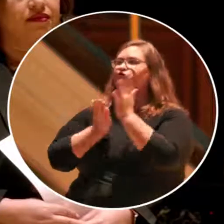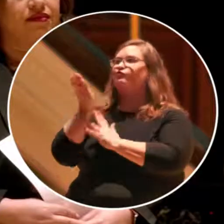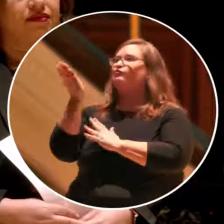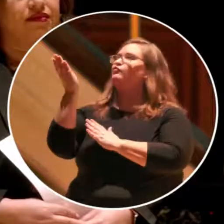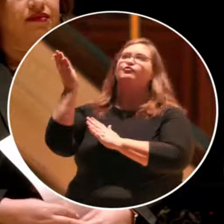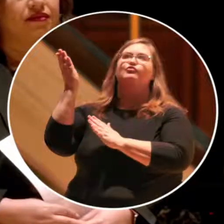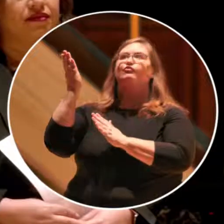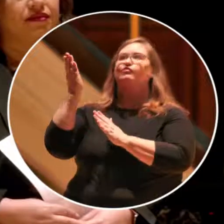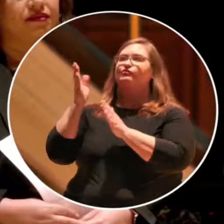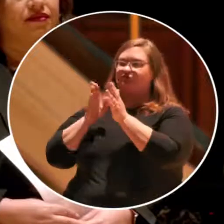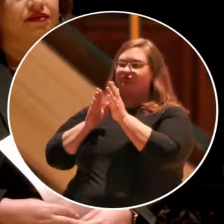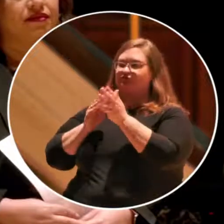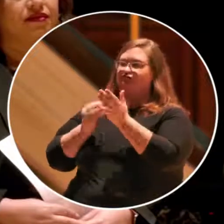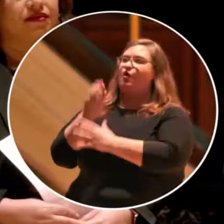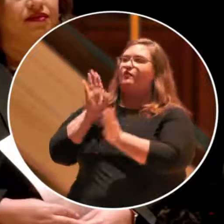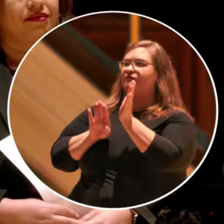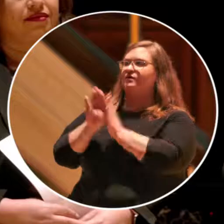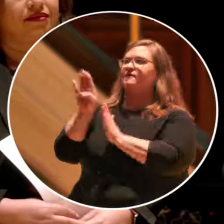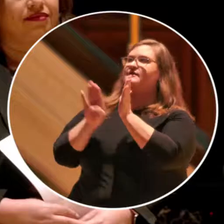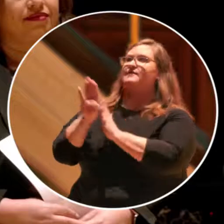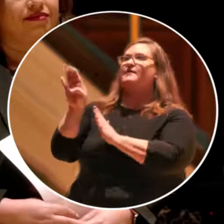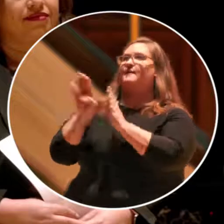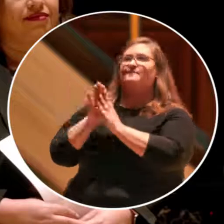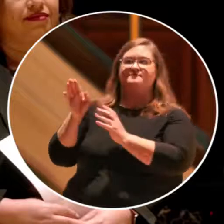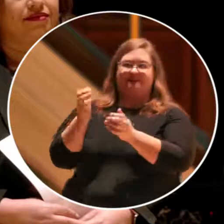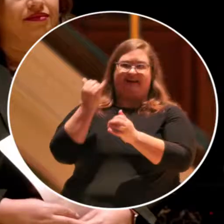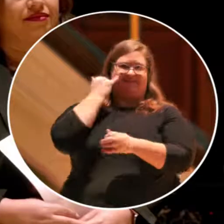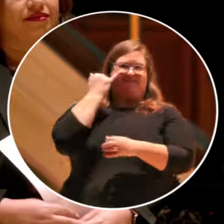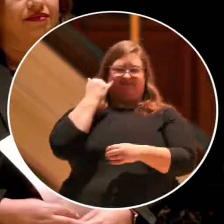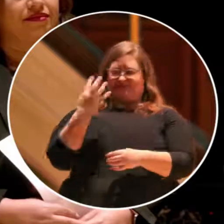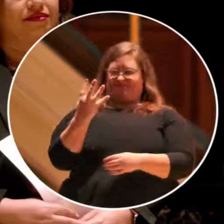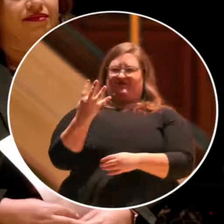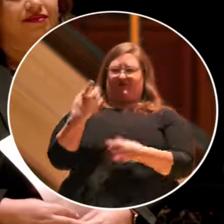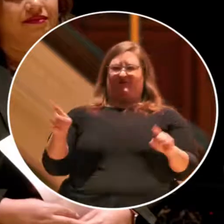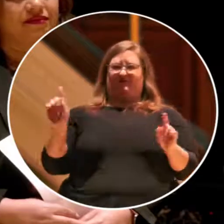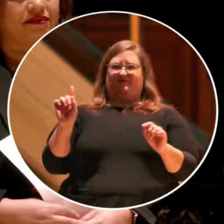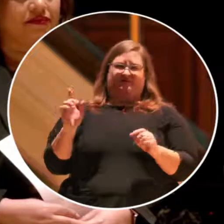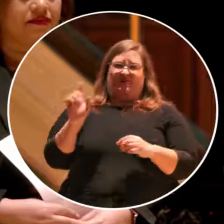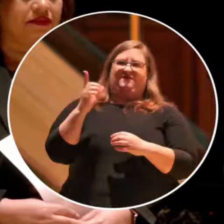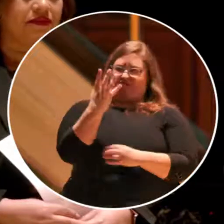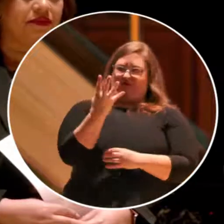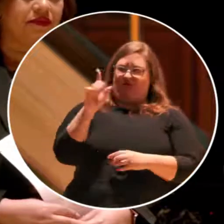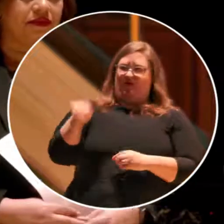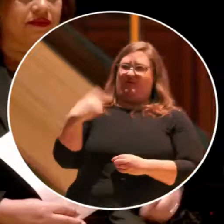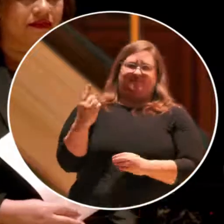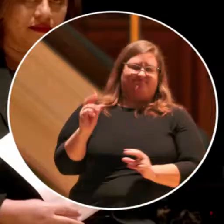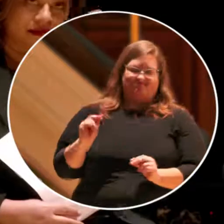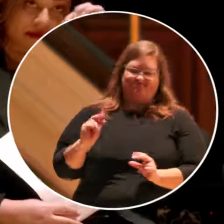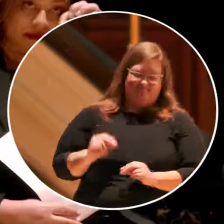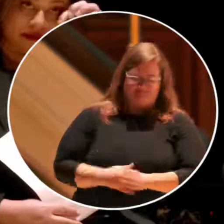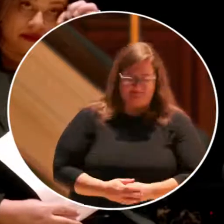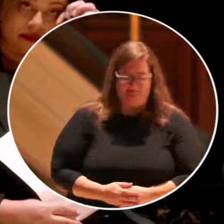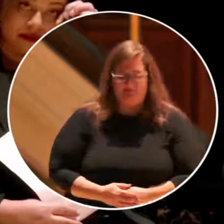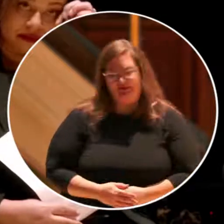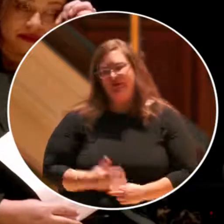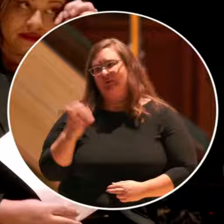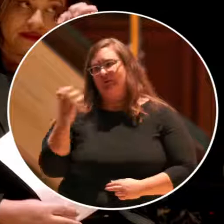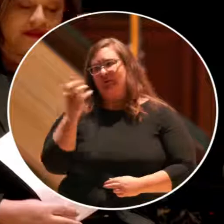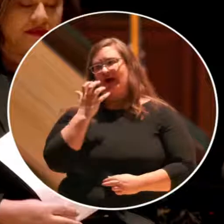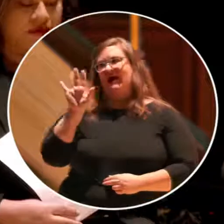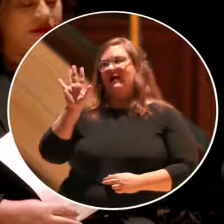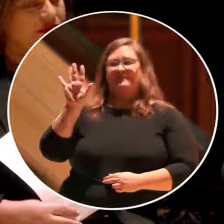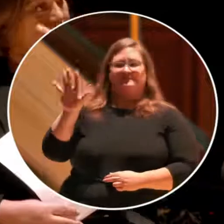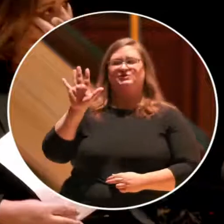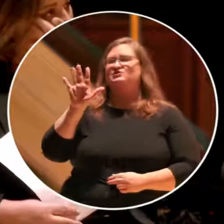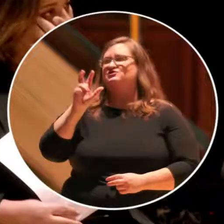My daughter's mother is the bravest mother that I know. This has been far from an easy journey for her. What she has